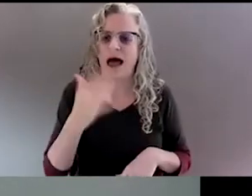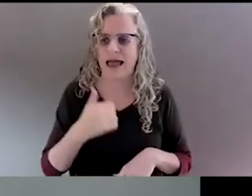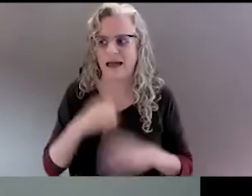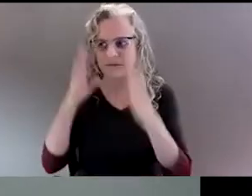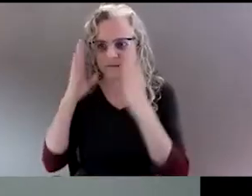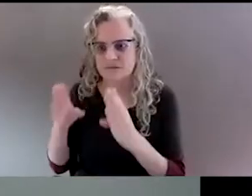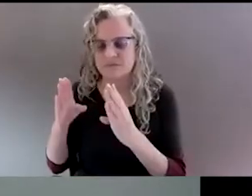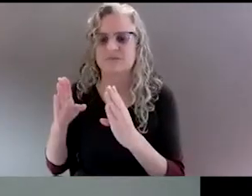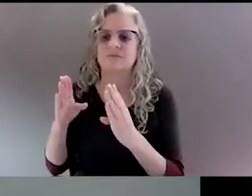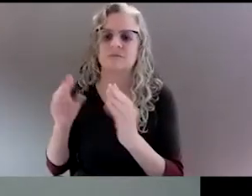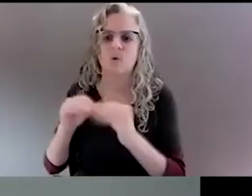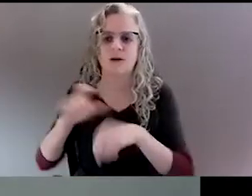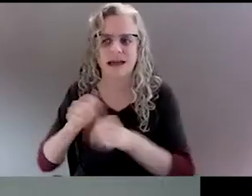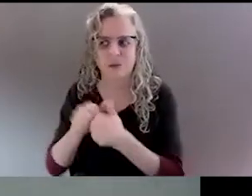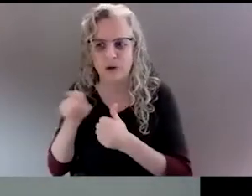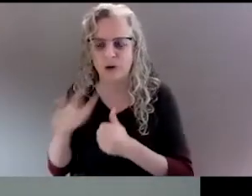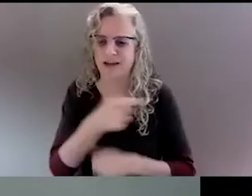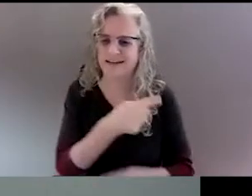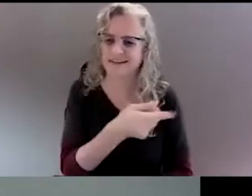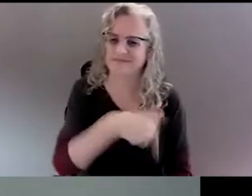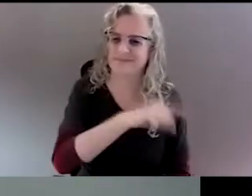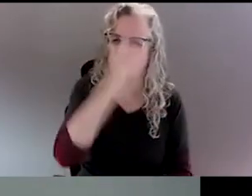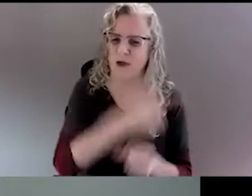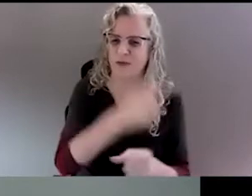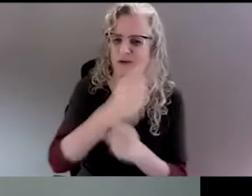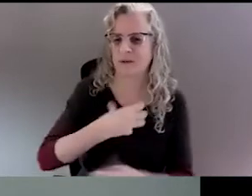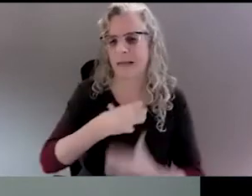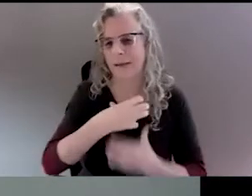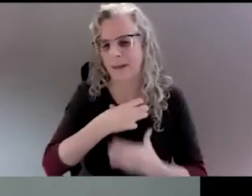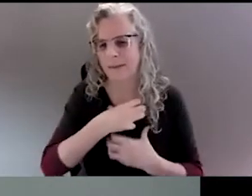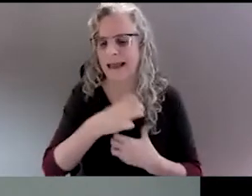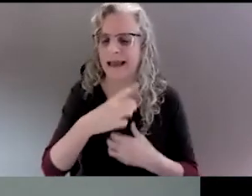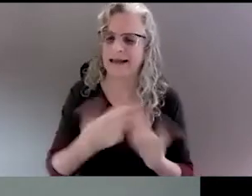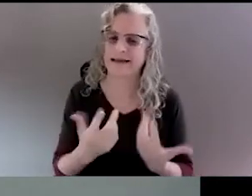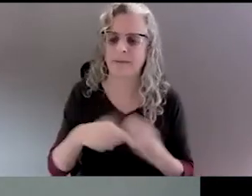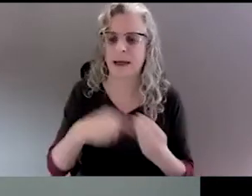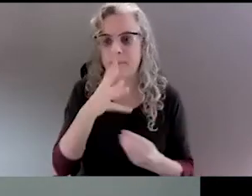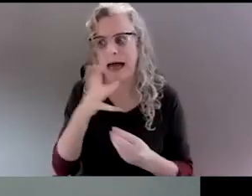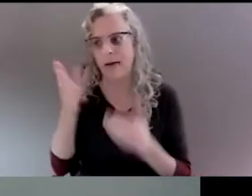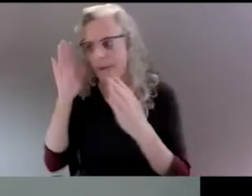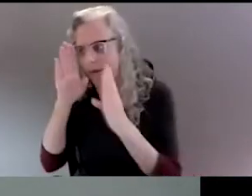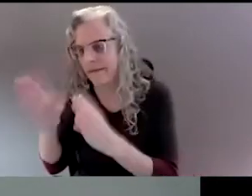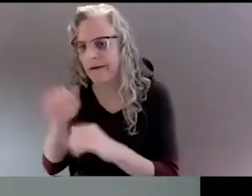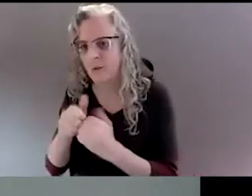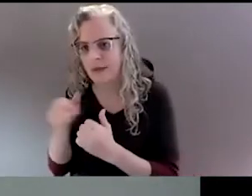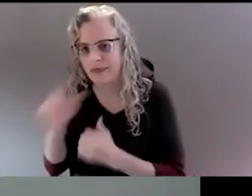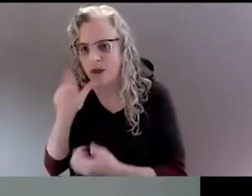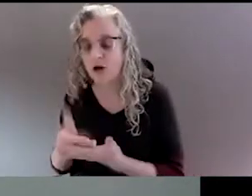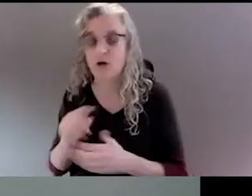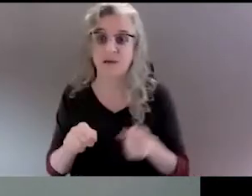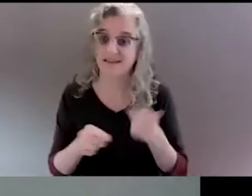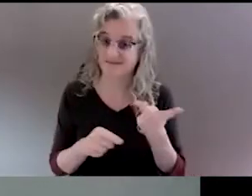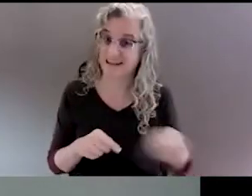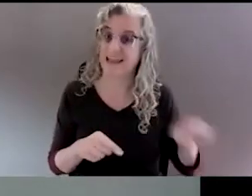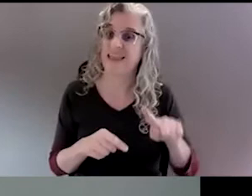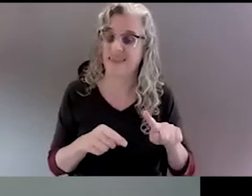blah, blah, blah. And once again, they learned early on the concept of equity. I said she gets it